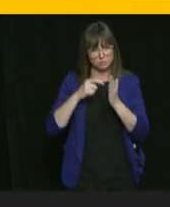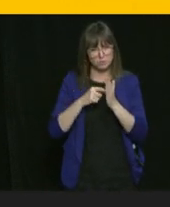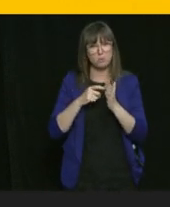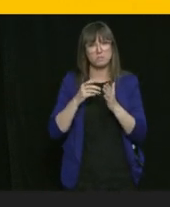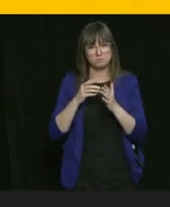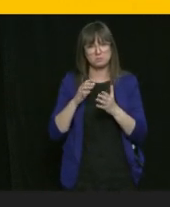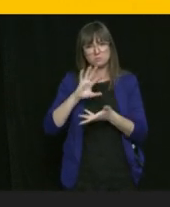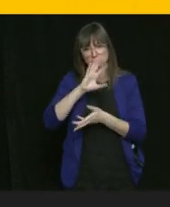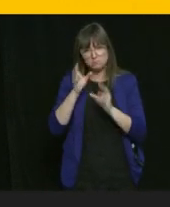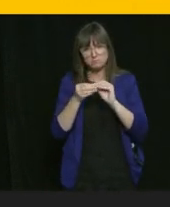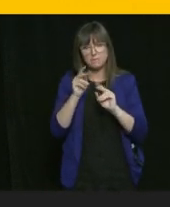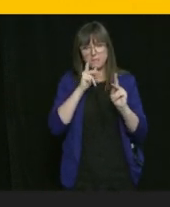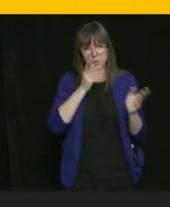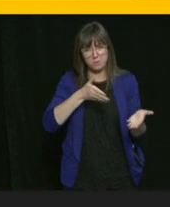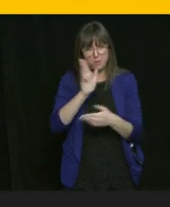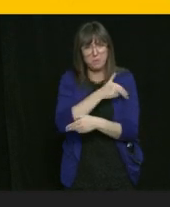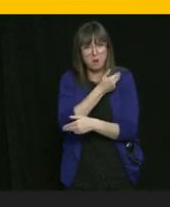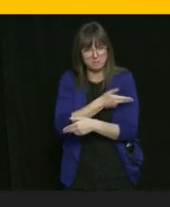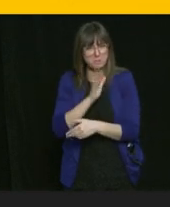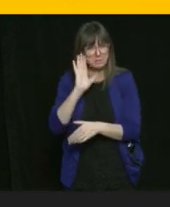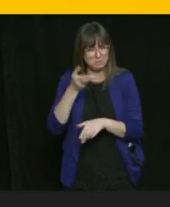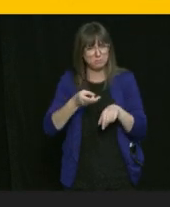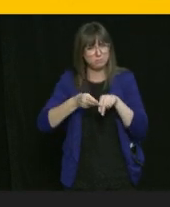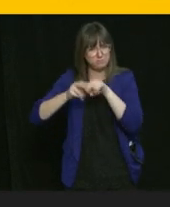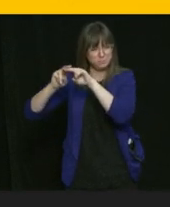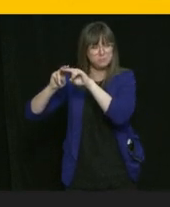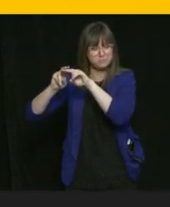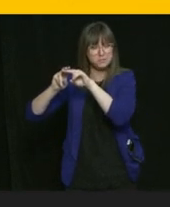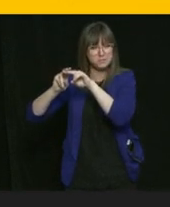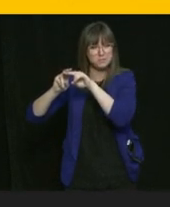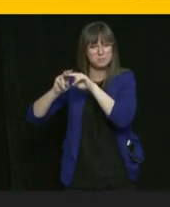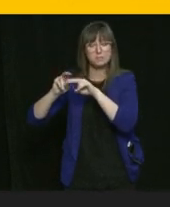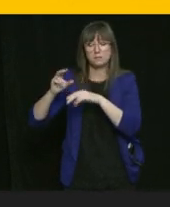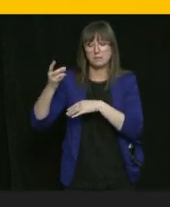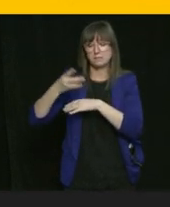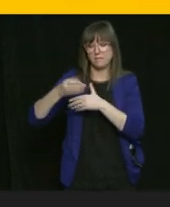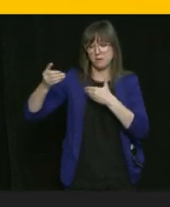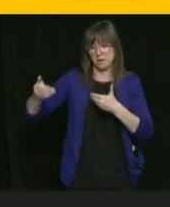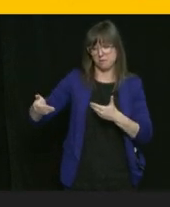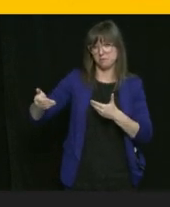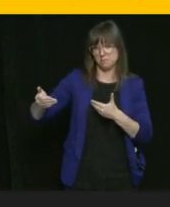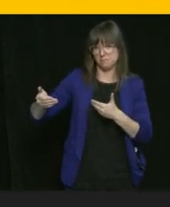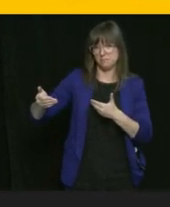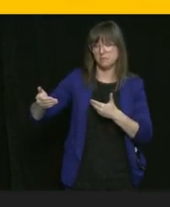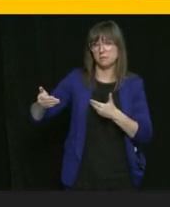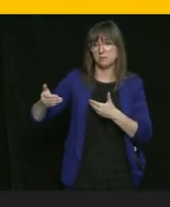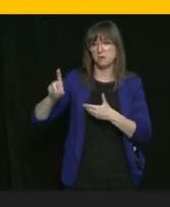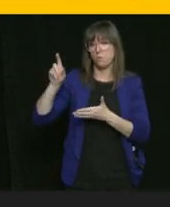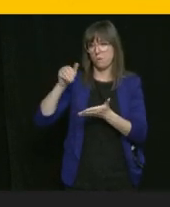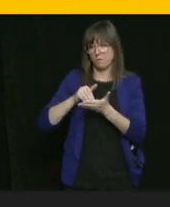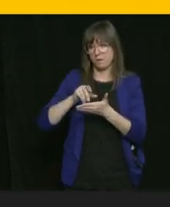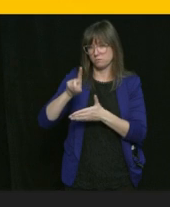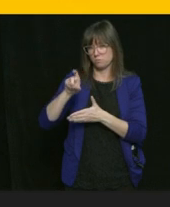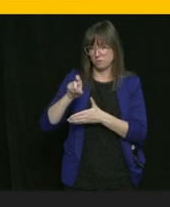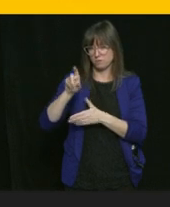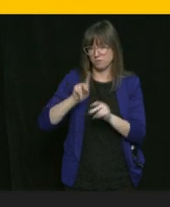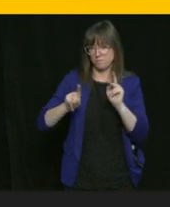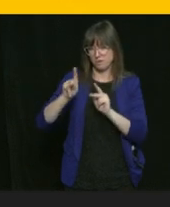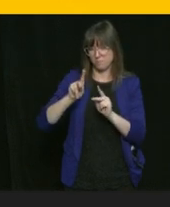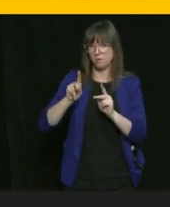overall hospitalizations nationally. Based on the last 7 days, an average of over 1,100 people